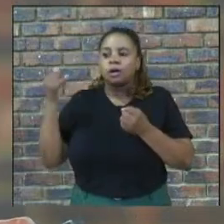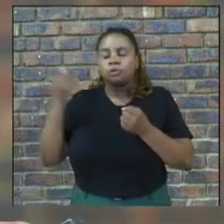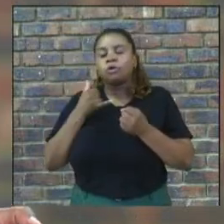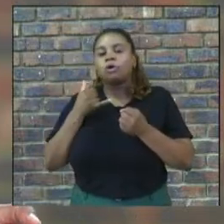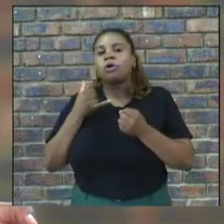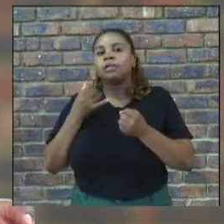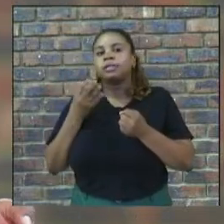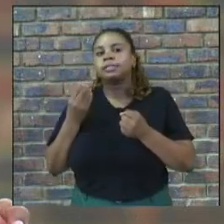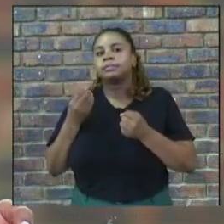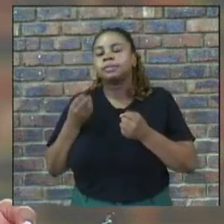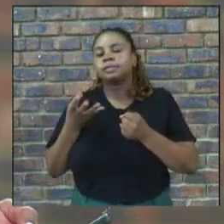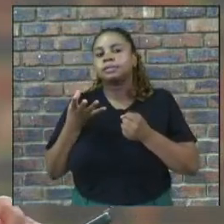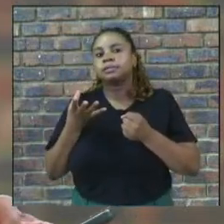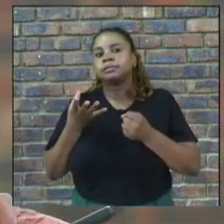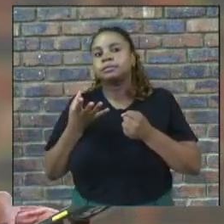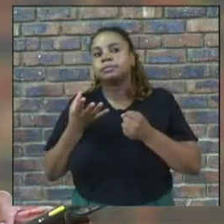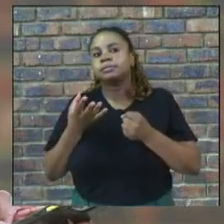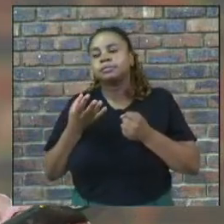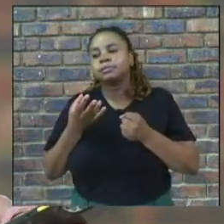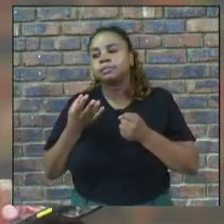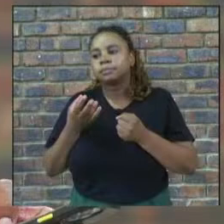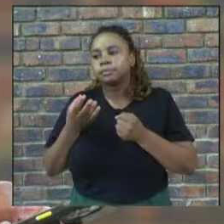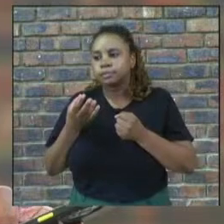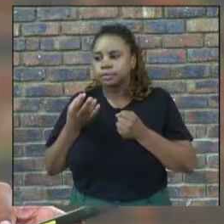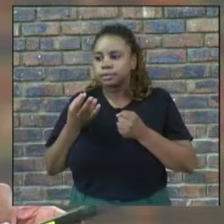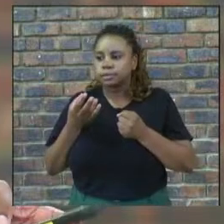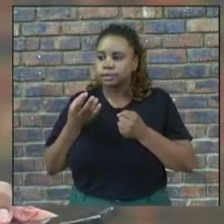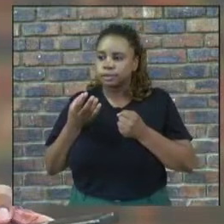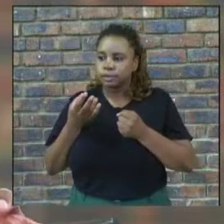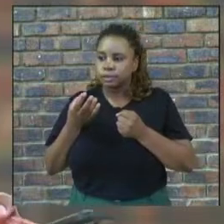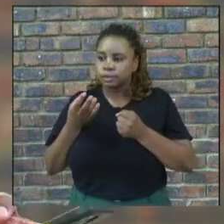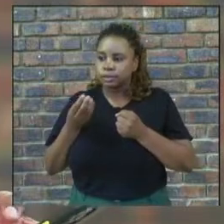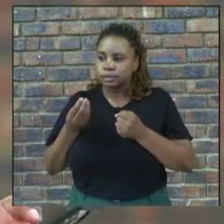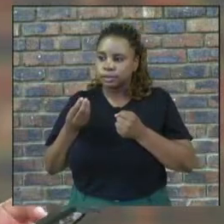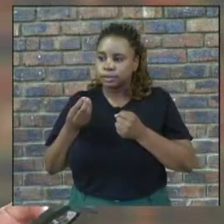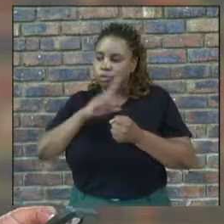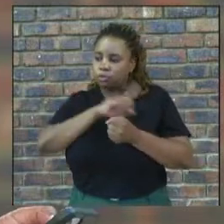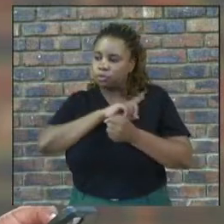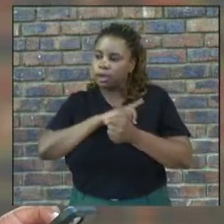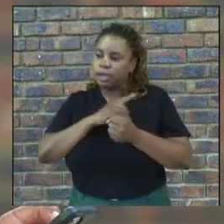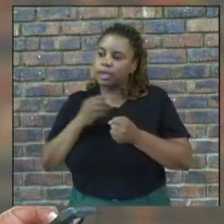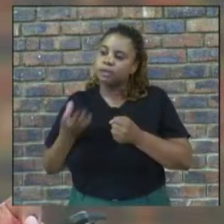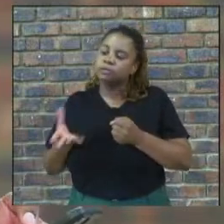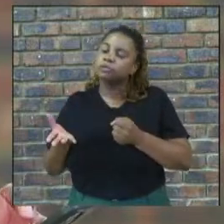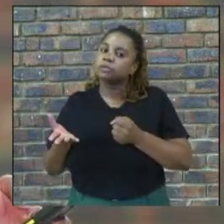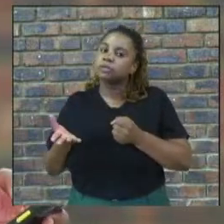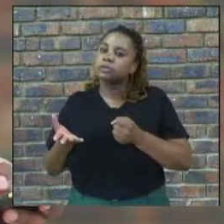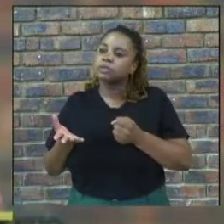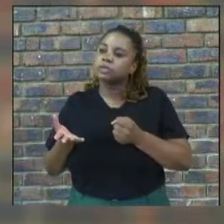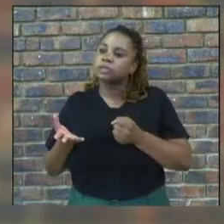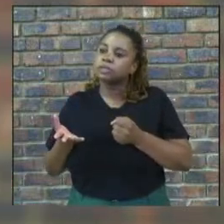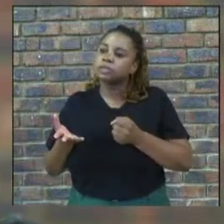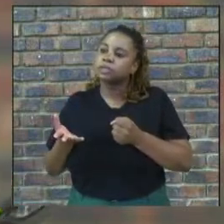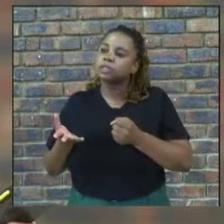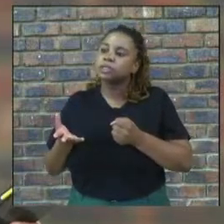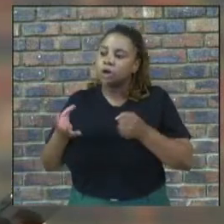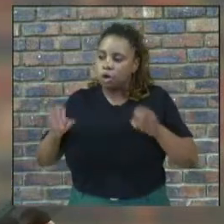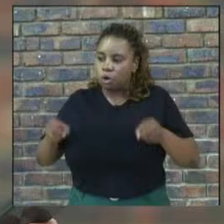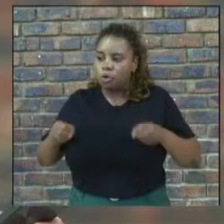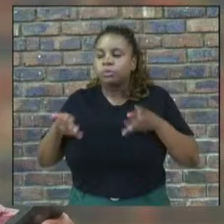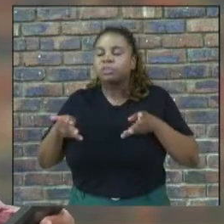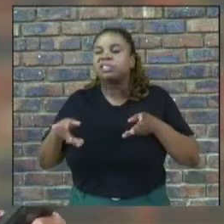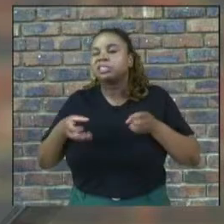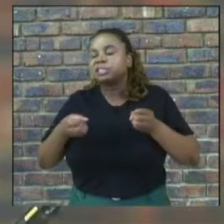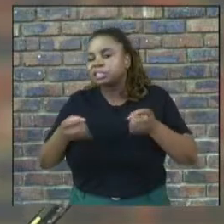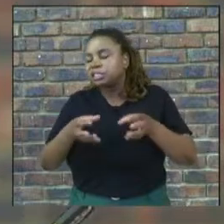right? So, and one of the reasons why we did that is so that we create multiple opportunities,